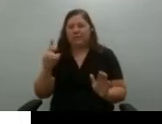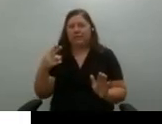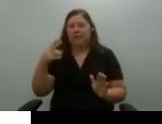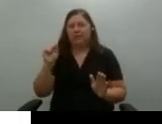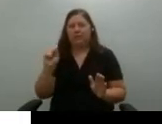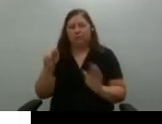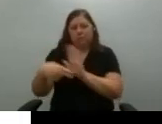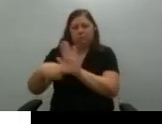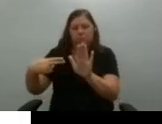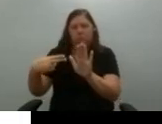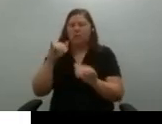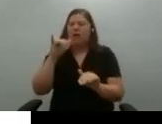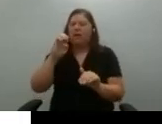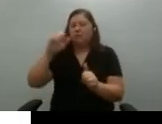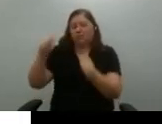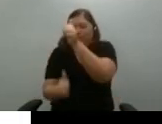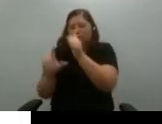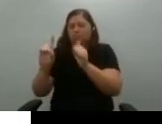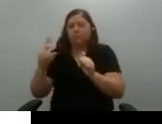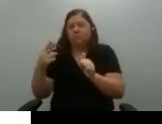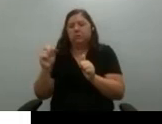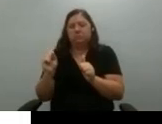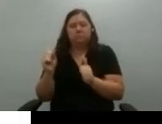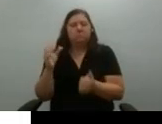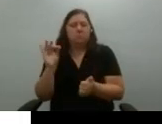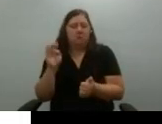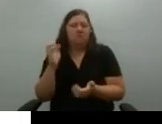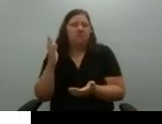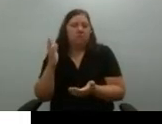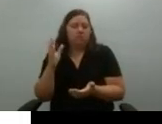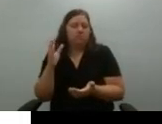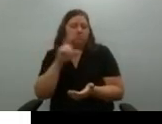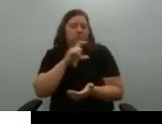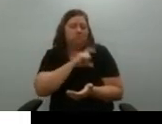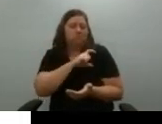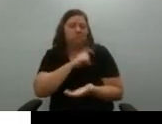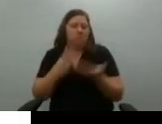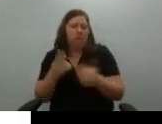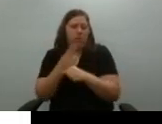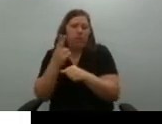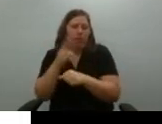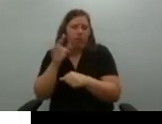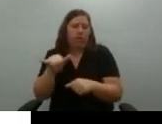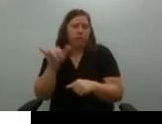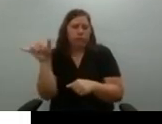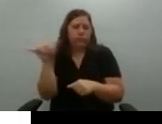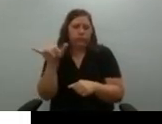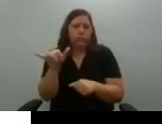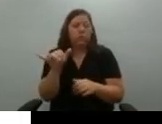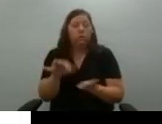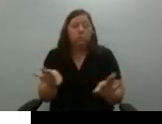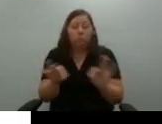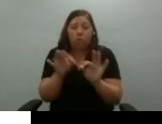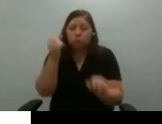ICE is a part of, and you may see officers wearing this logo as well. It's important to remember that ICE will